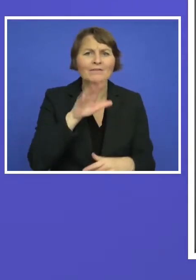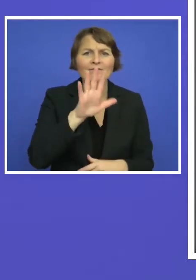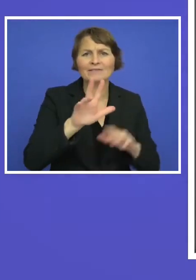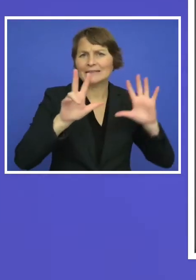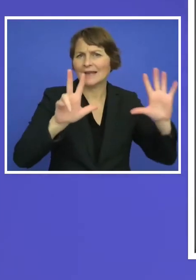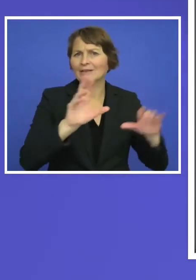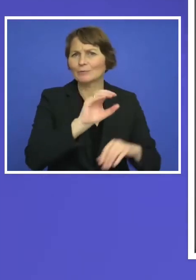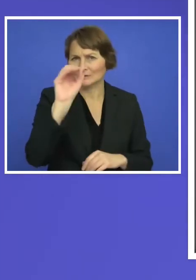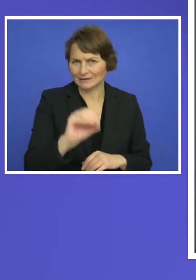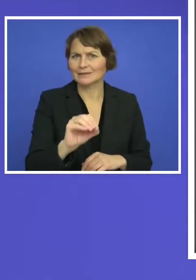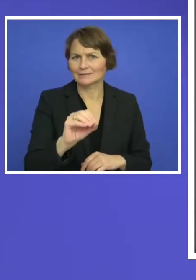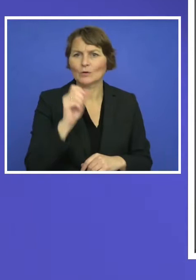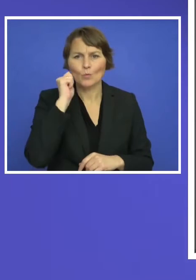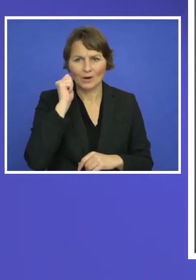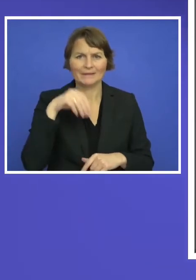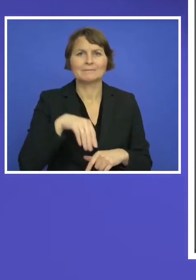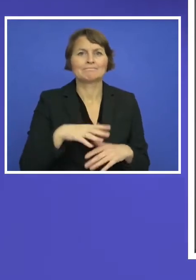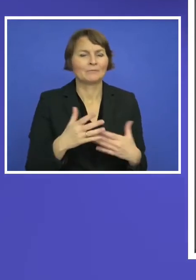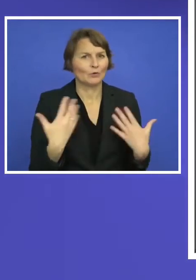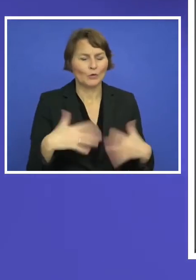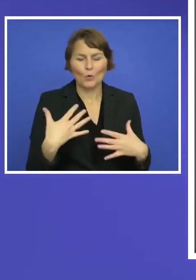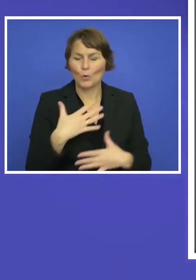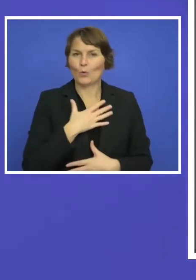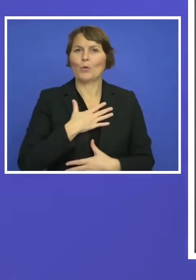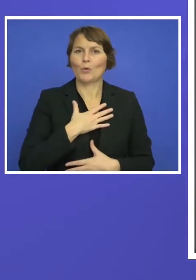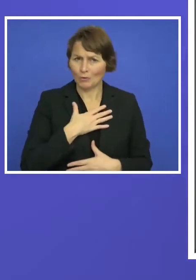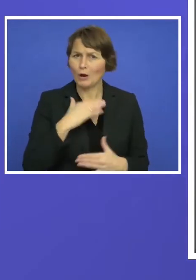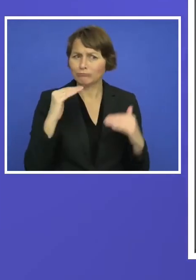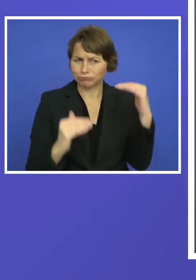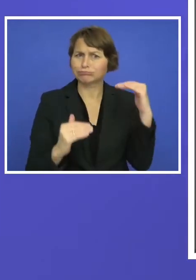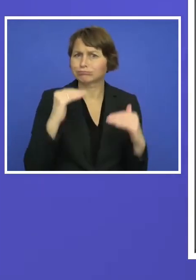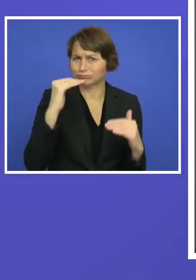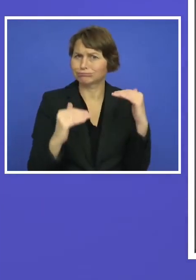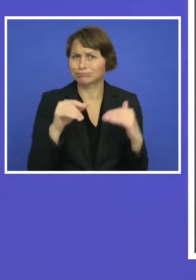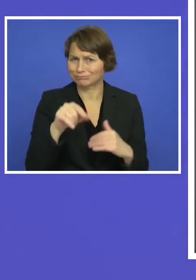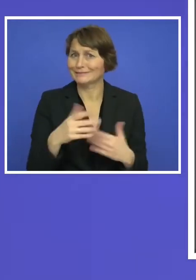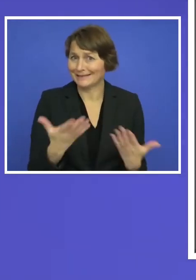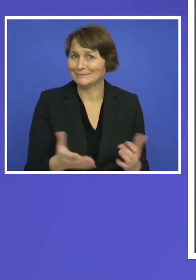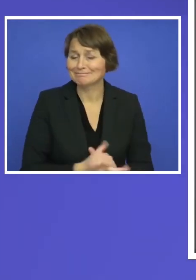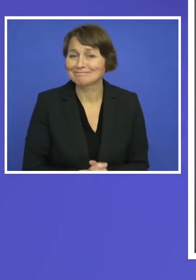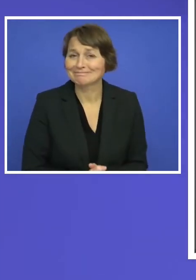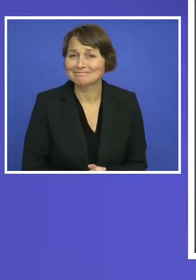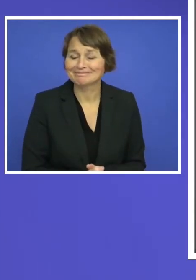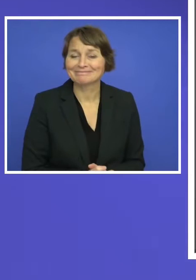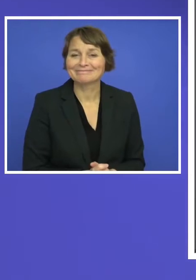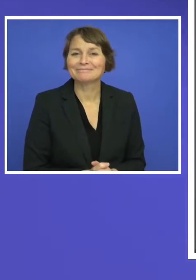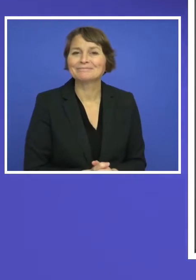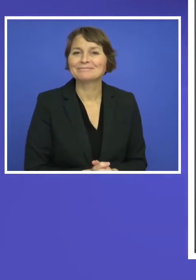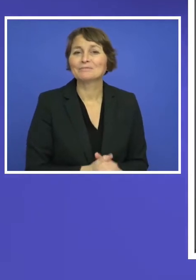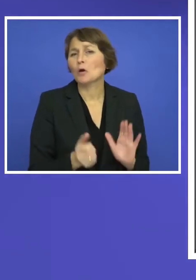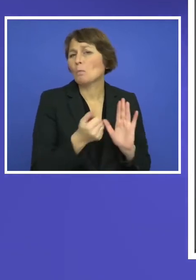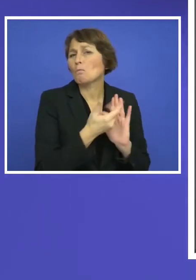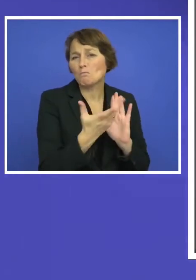So it's quite gender balanced there. So there are some examples of